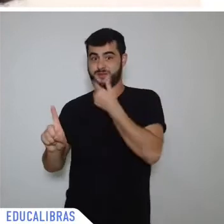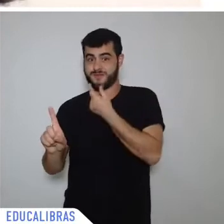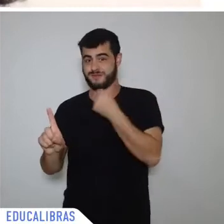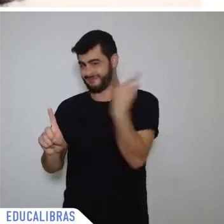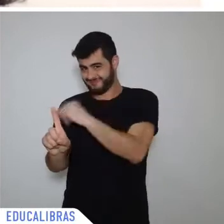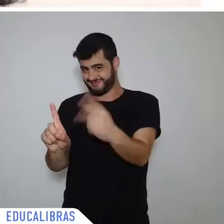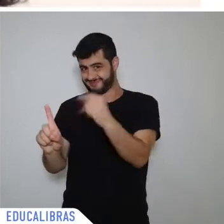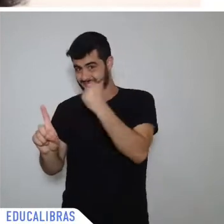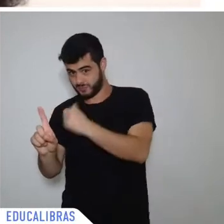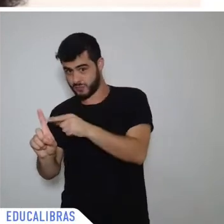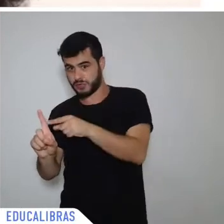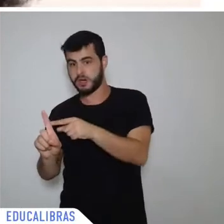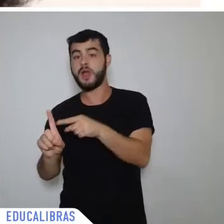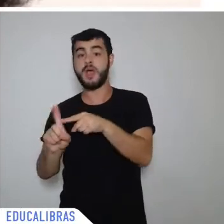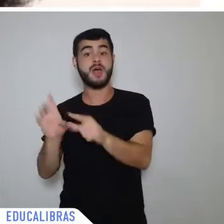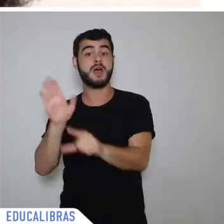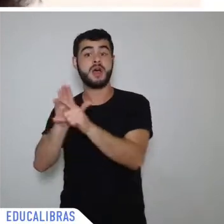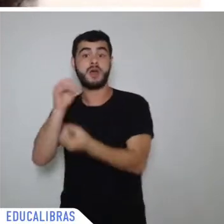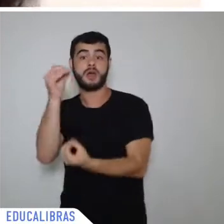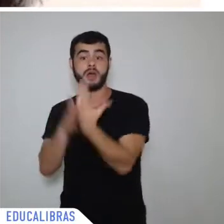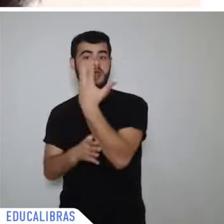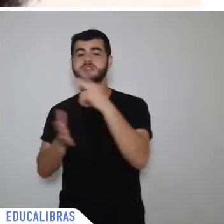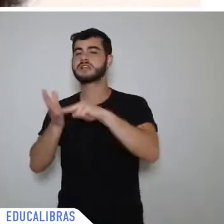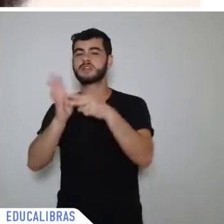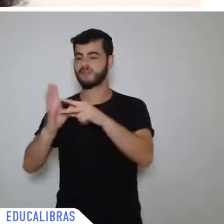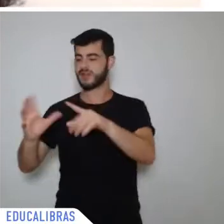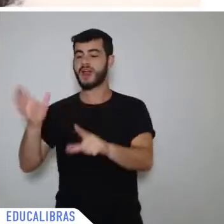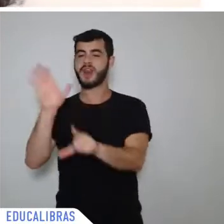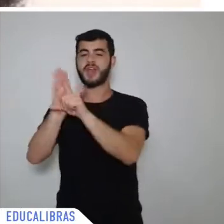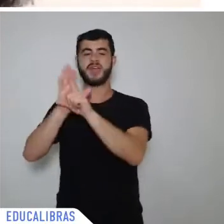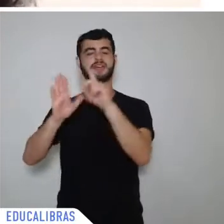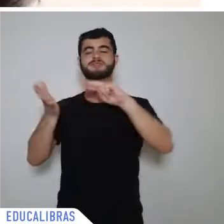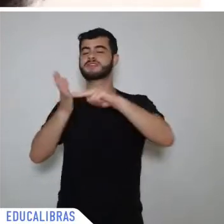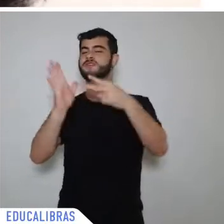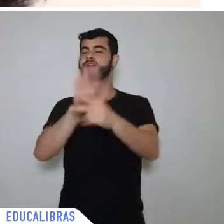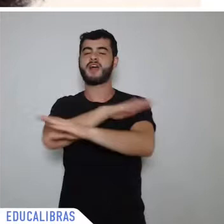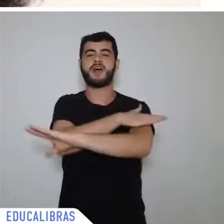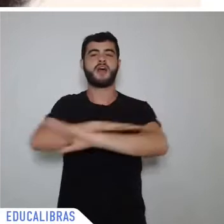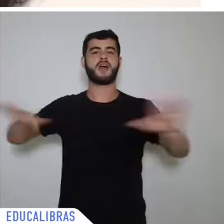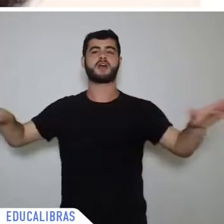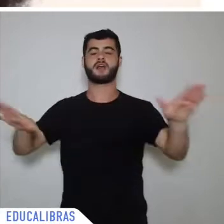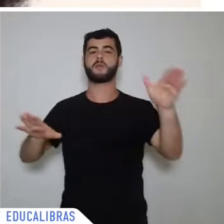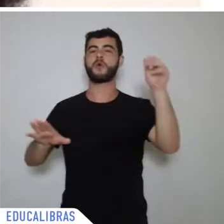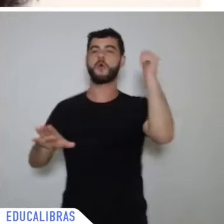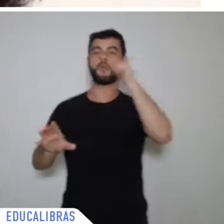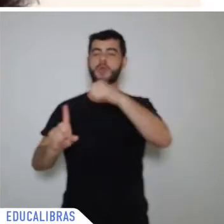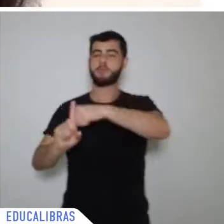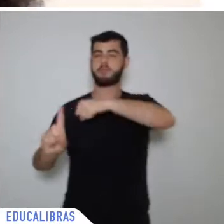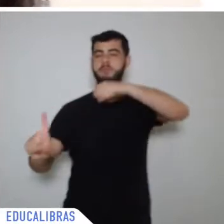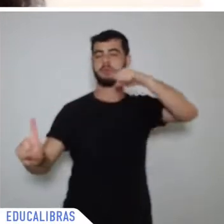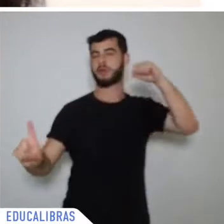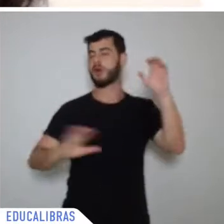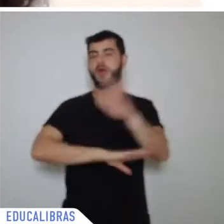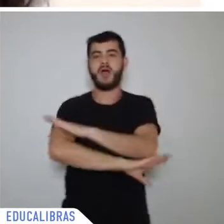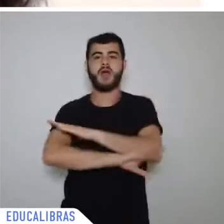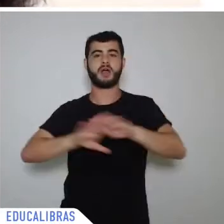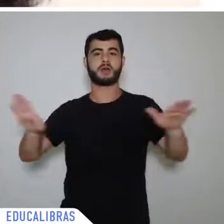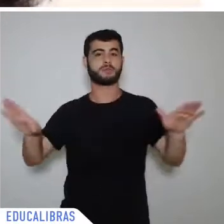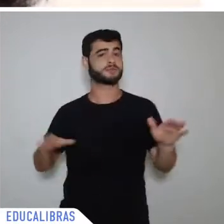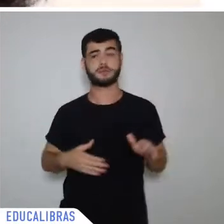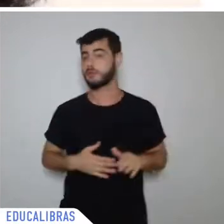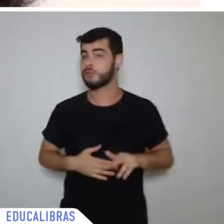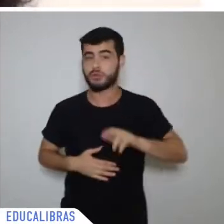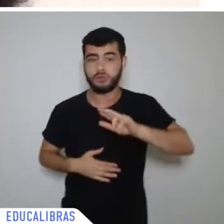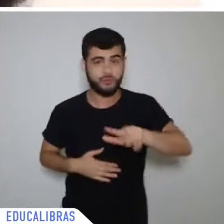something that is so nice that this government created with the idea of protecting women against domestic